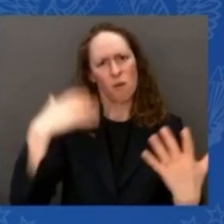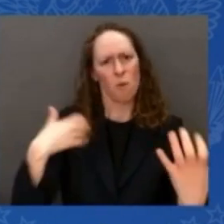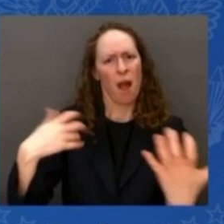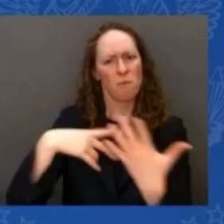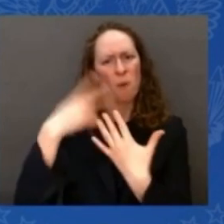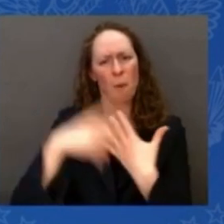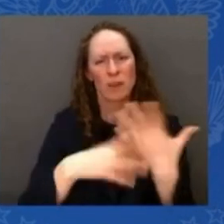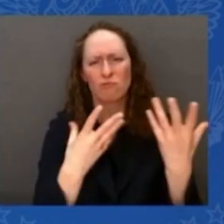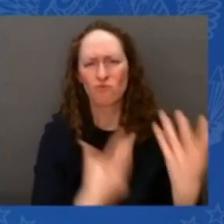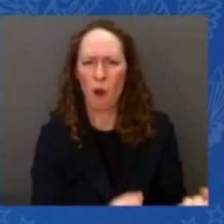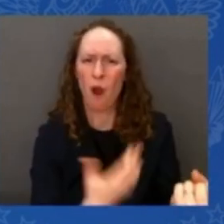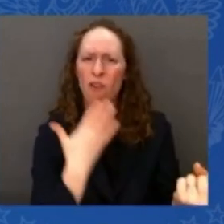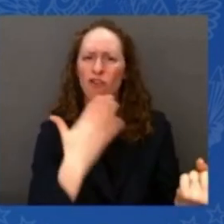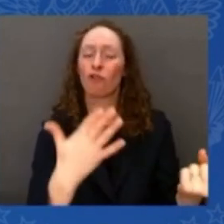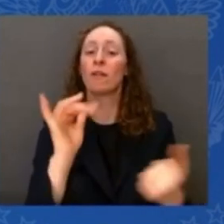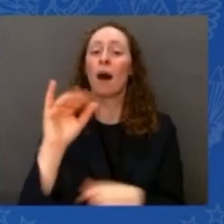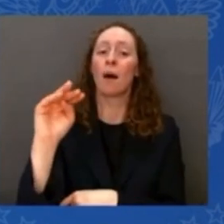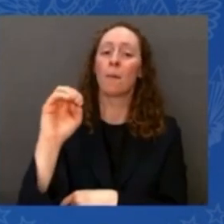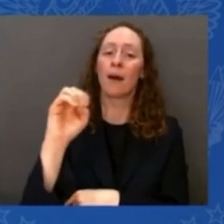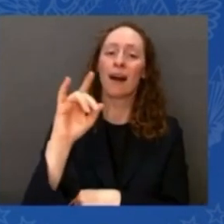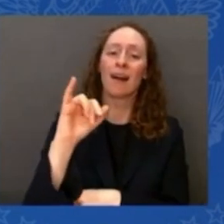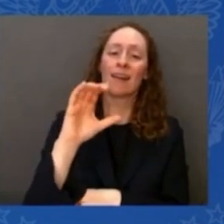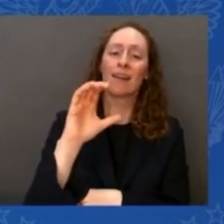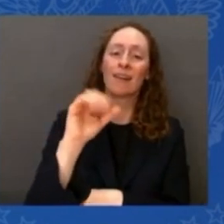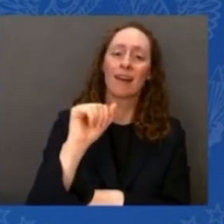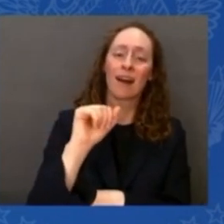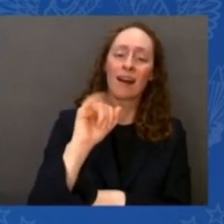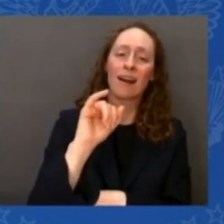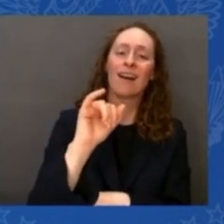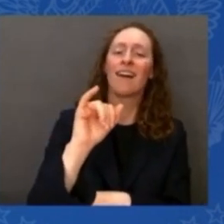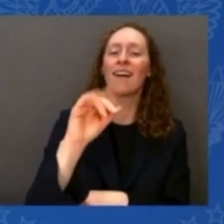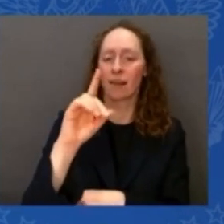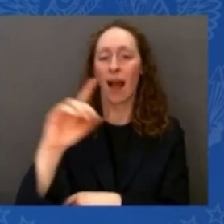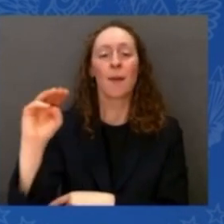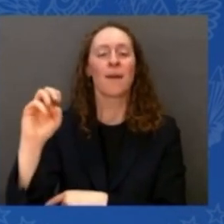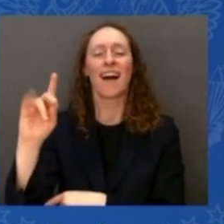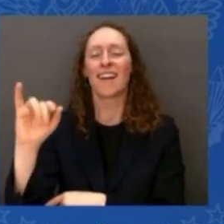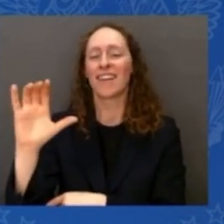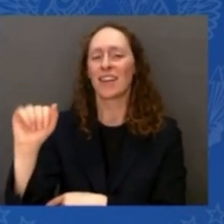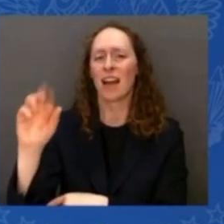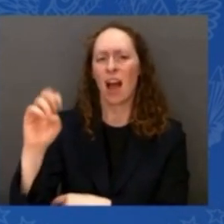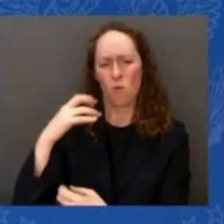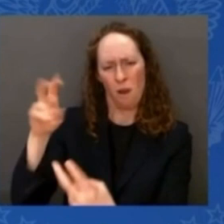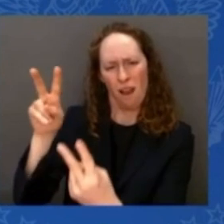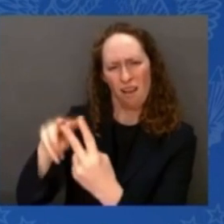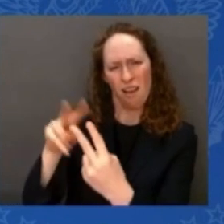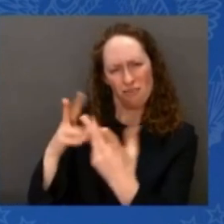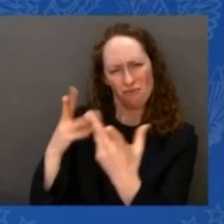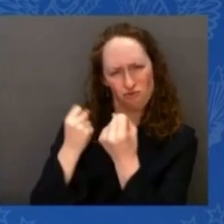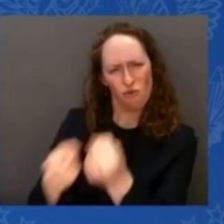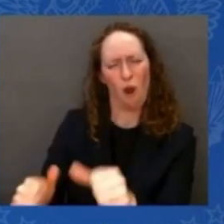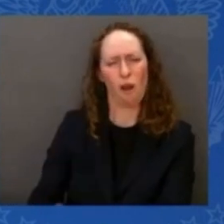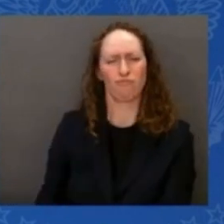been my focus, and I believe we've made significant progress. Now we need to finish the job.